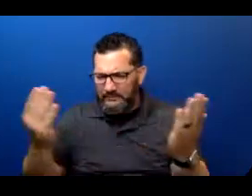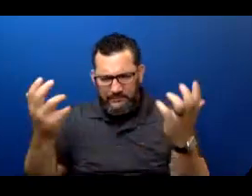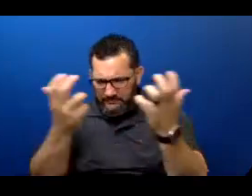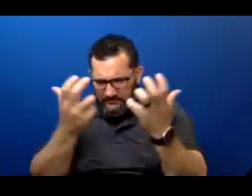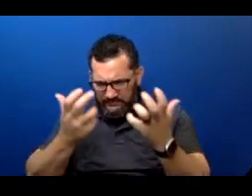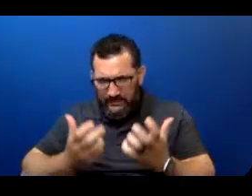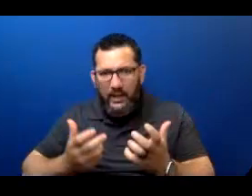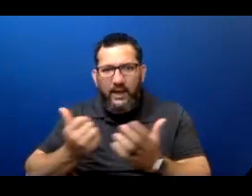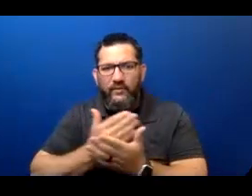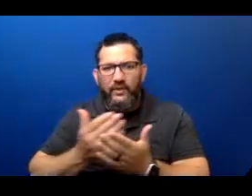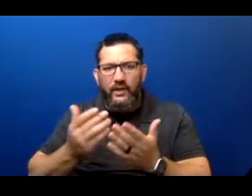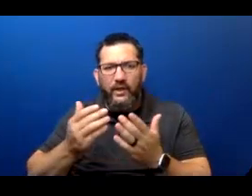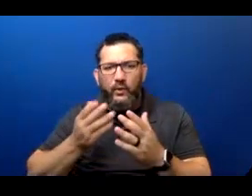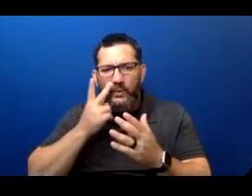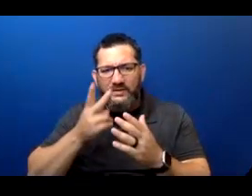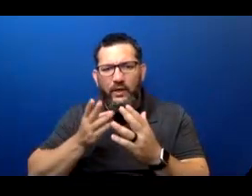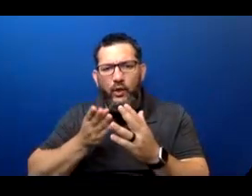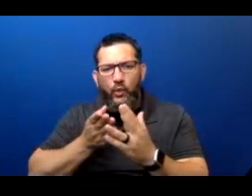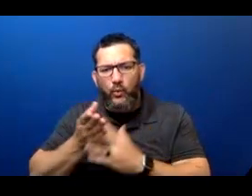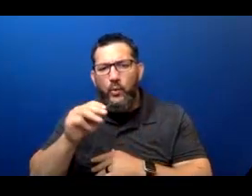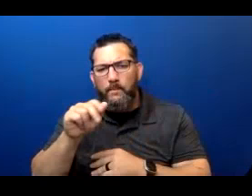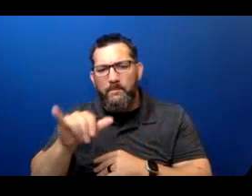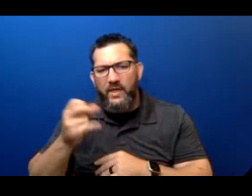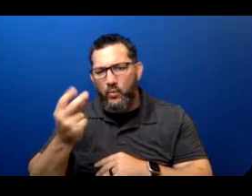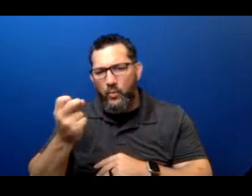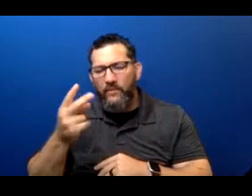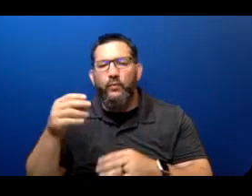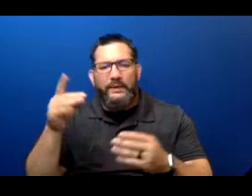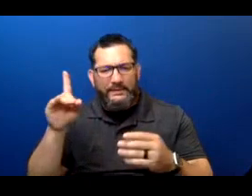date. We've spent up to